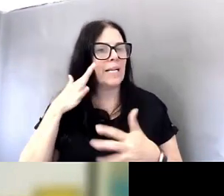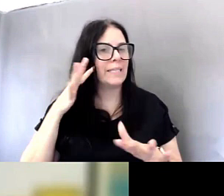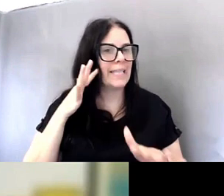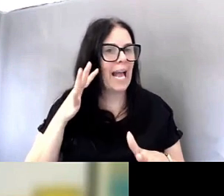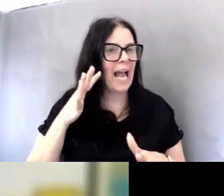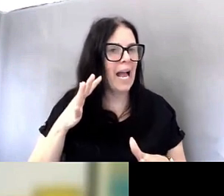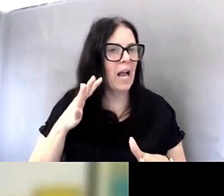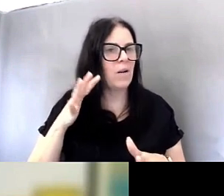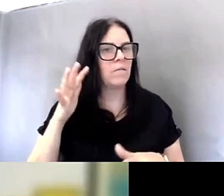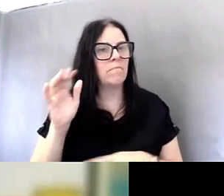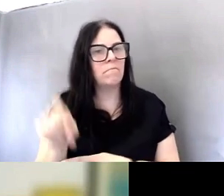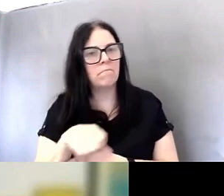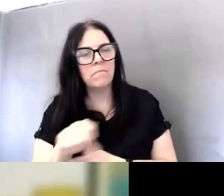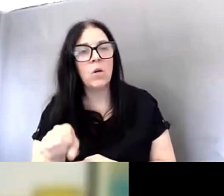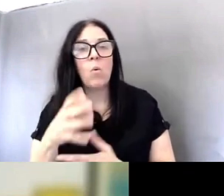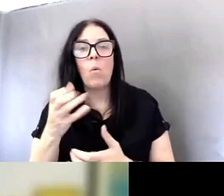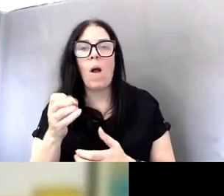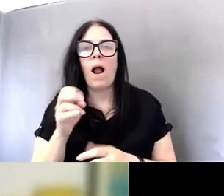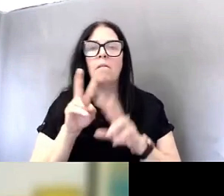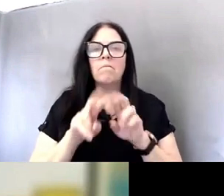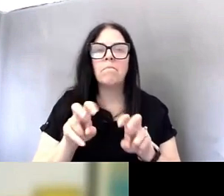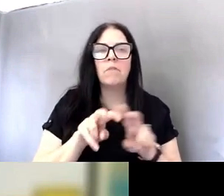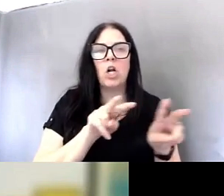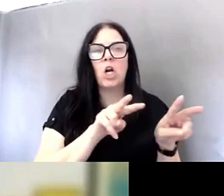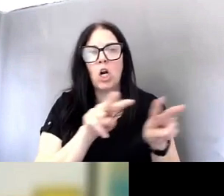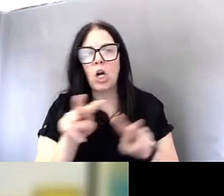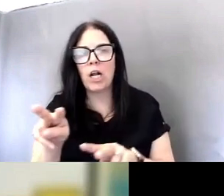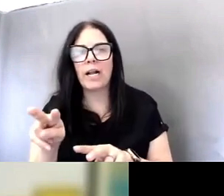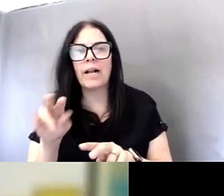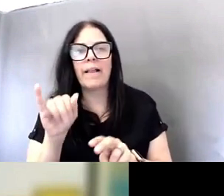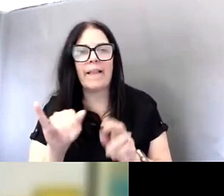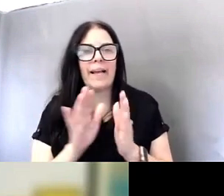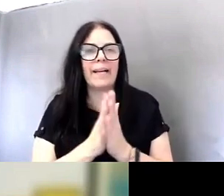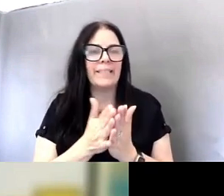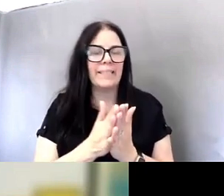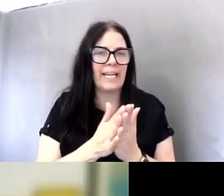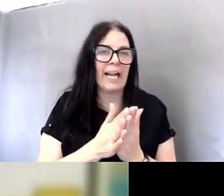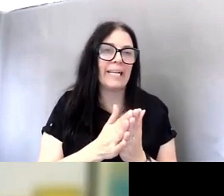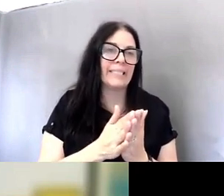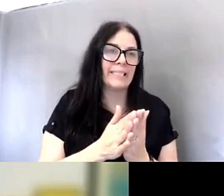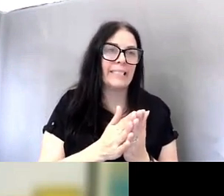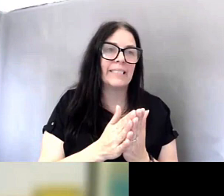aloud, allowing learners to explore texts that are